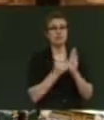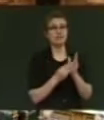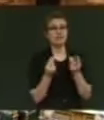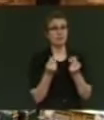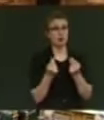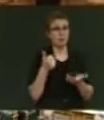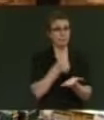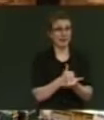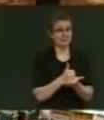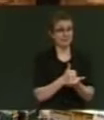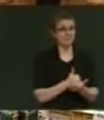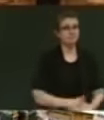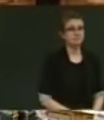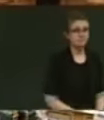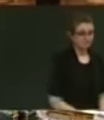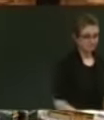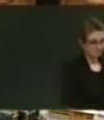Thank you.